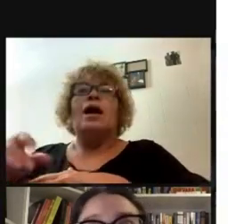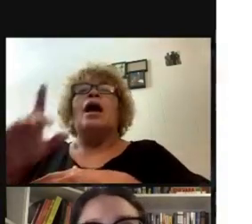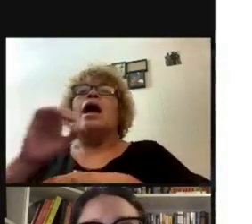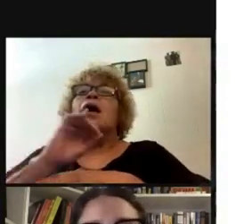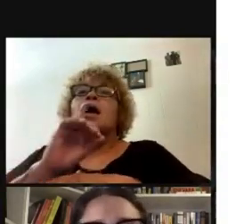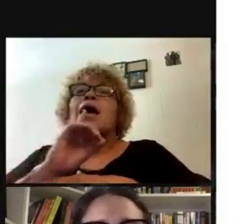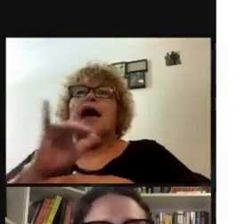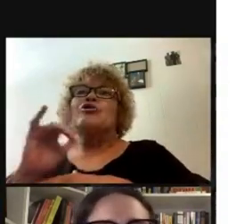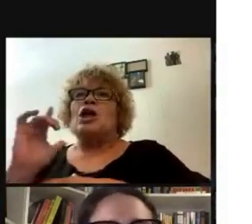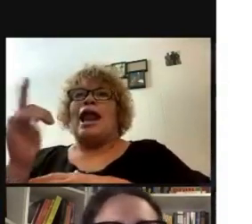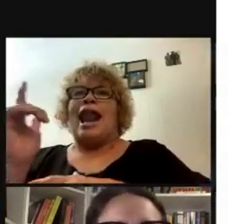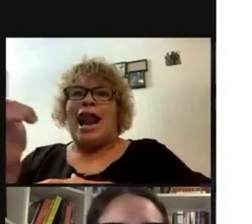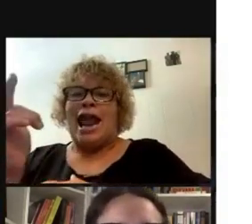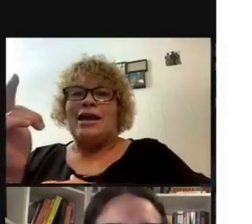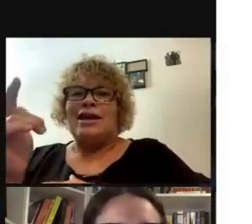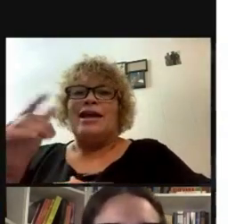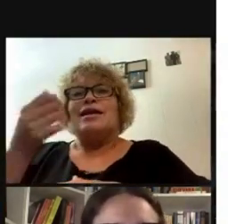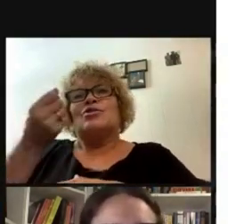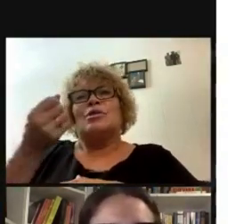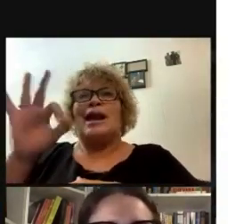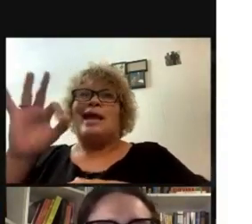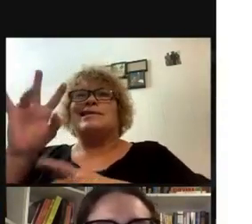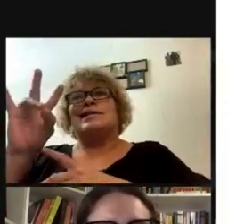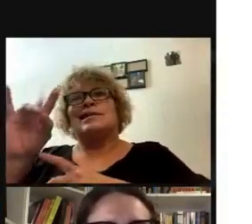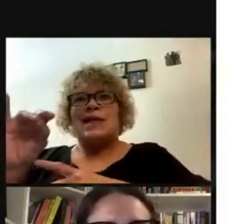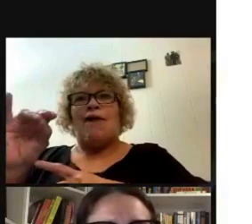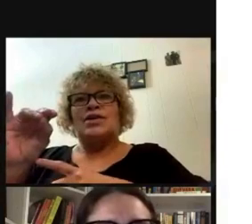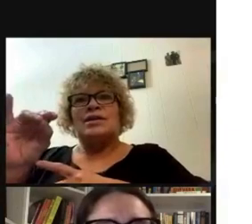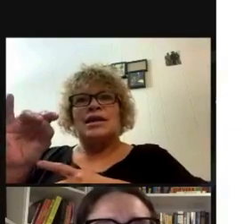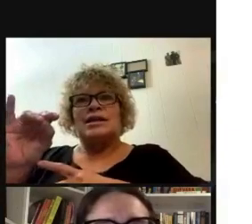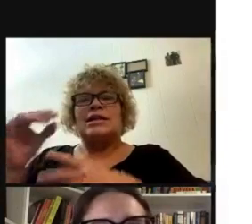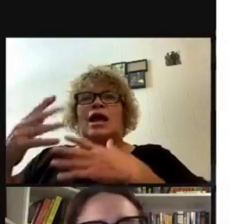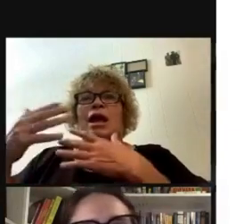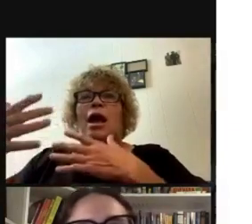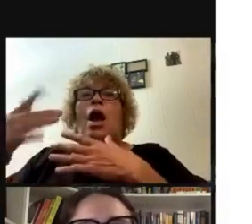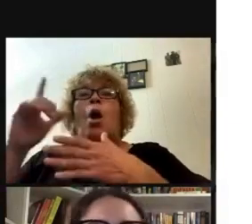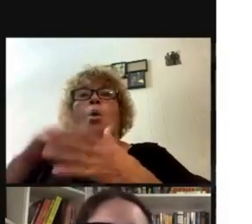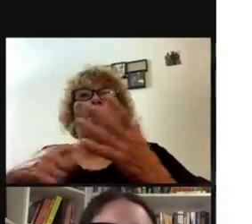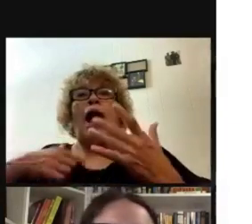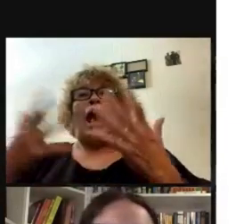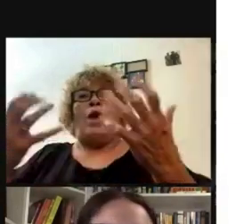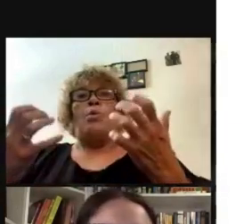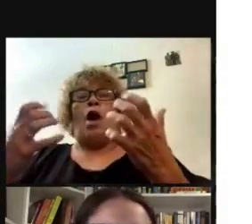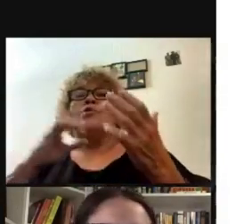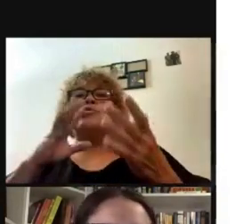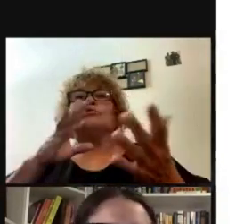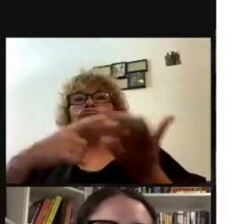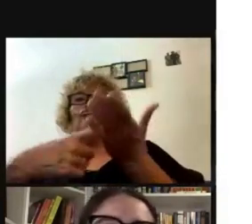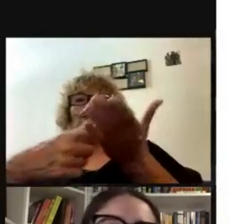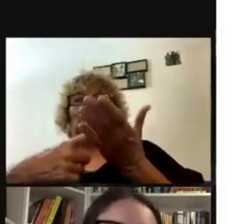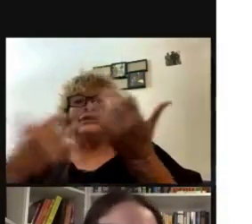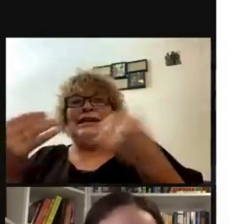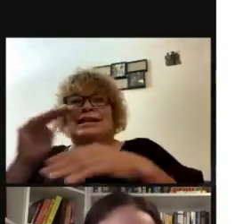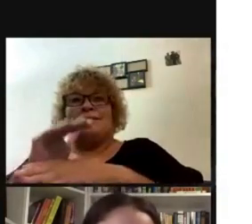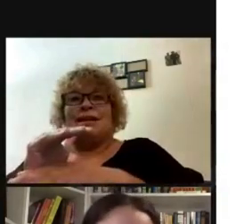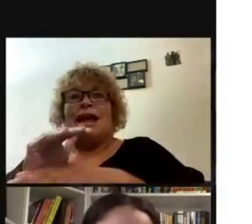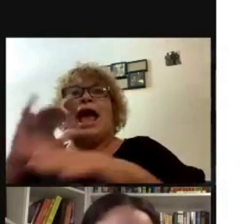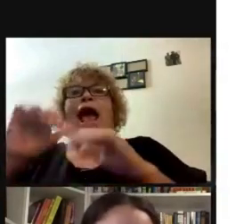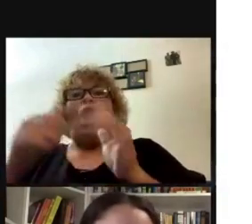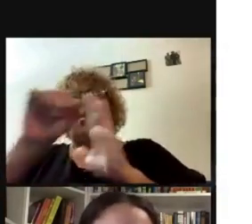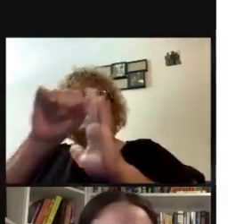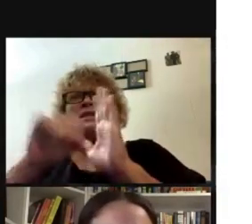actually later, right, into the 1970s. And what I want to highlight tonight is how